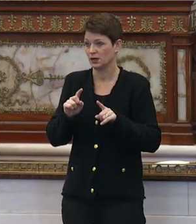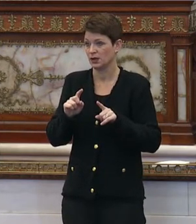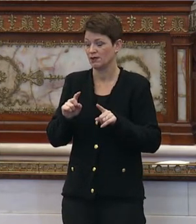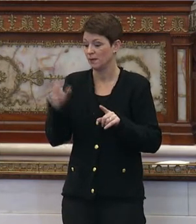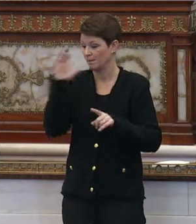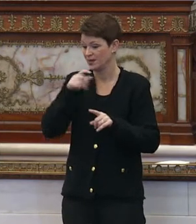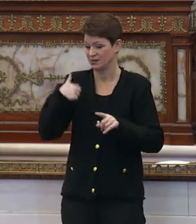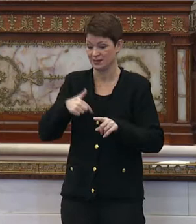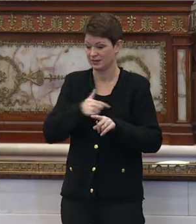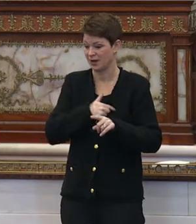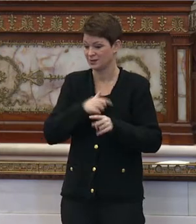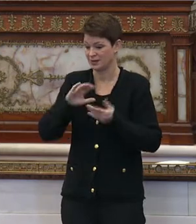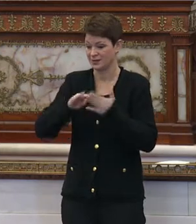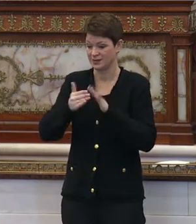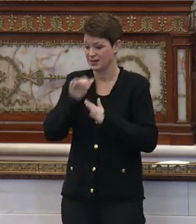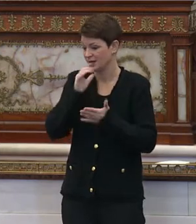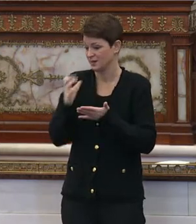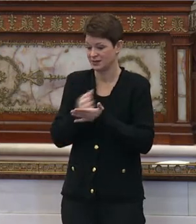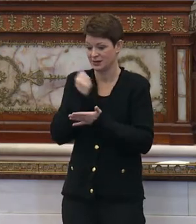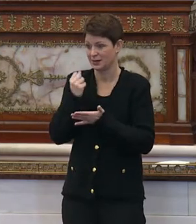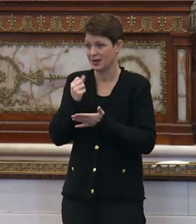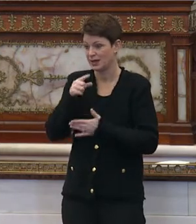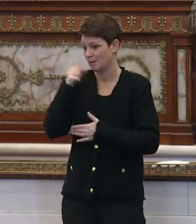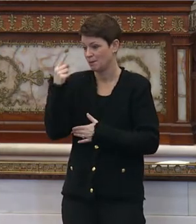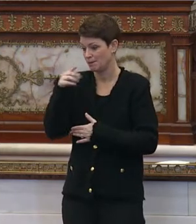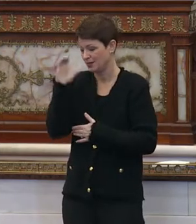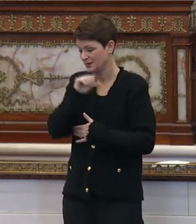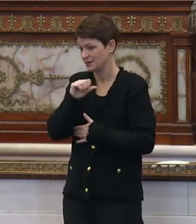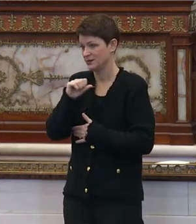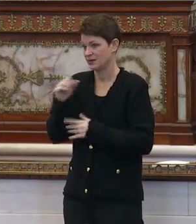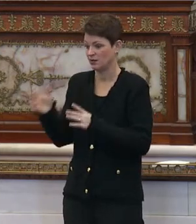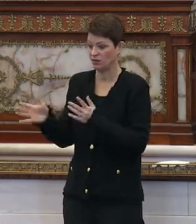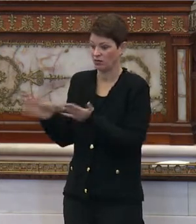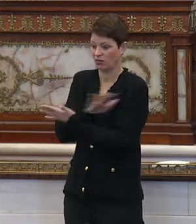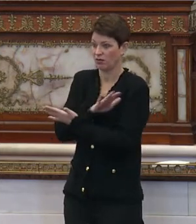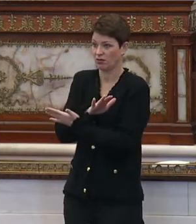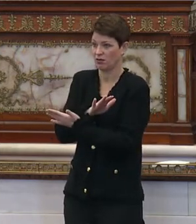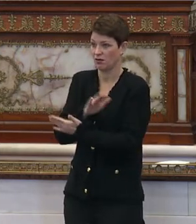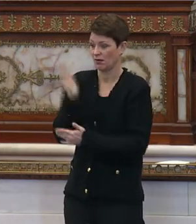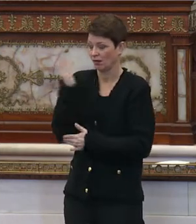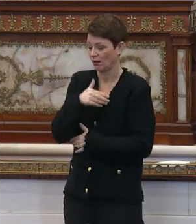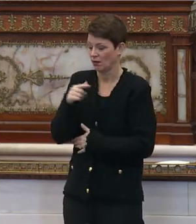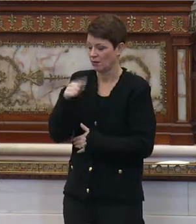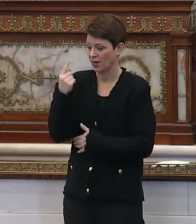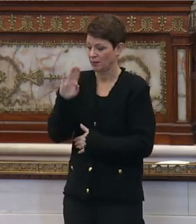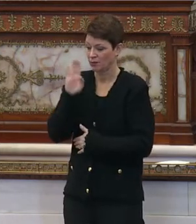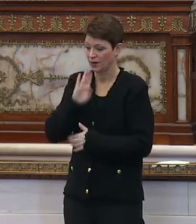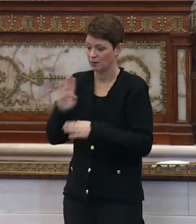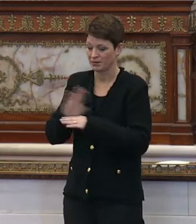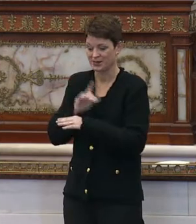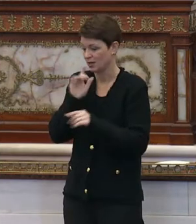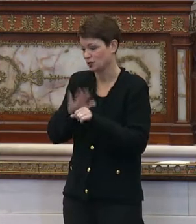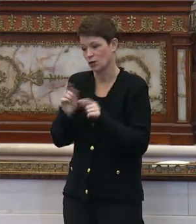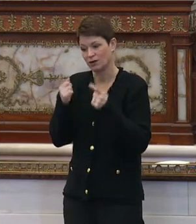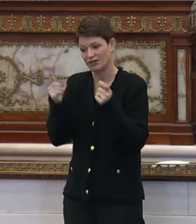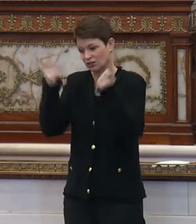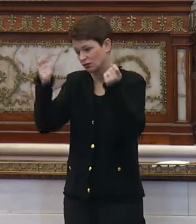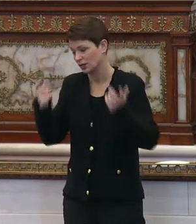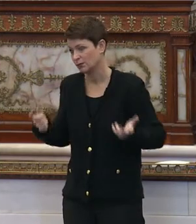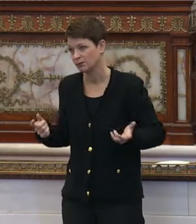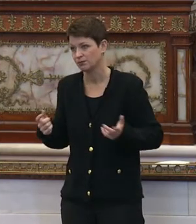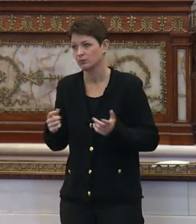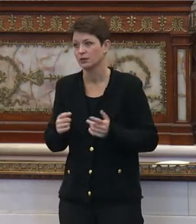just misses the black and brown businesses, that isn't a total victory. So that's one.